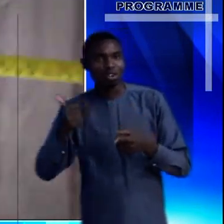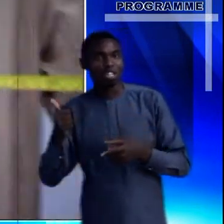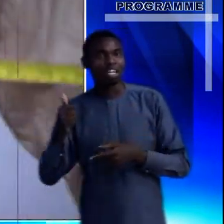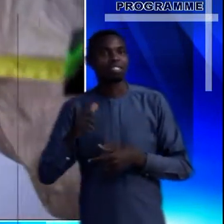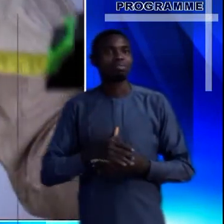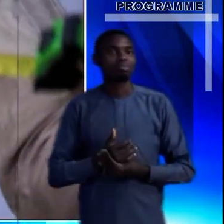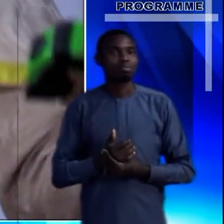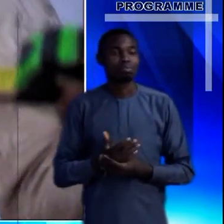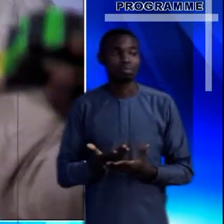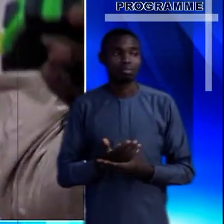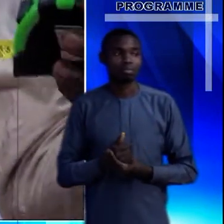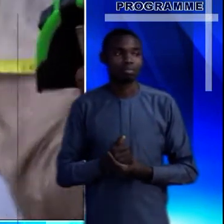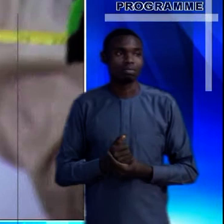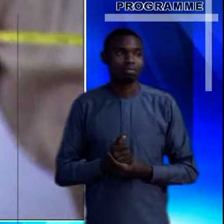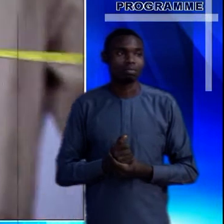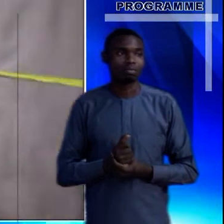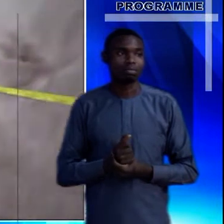have